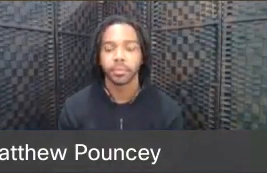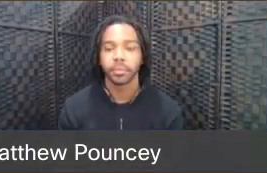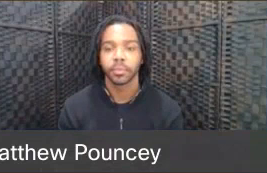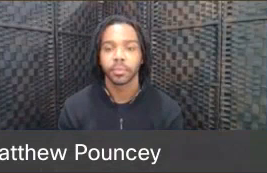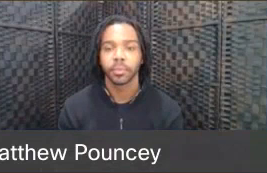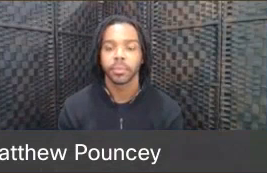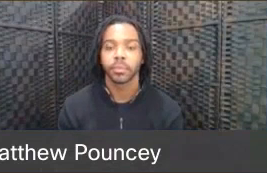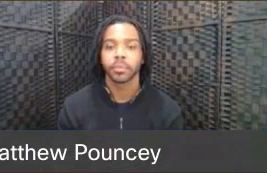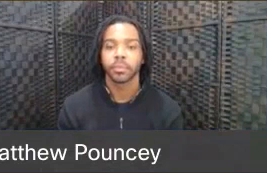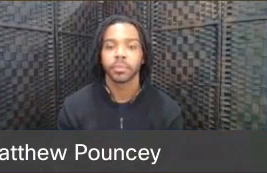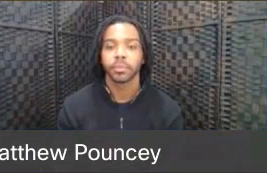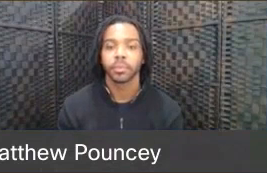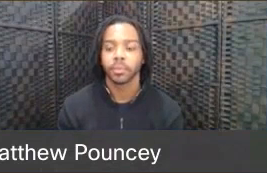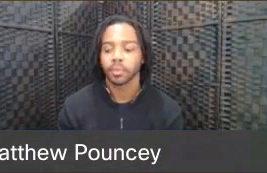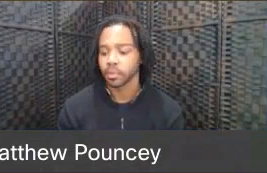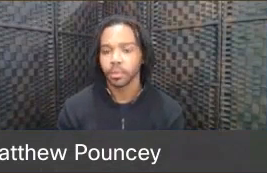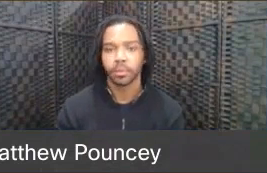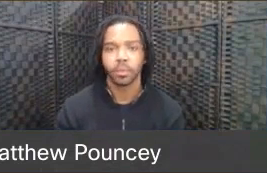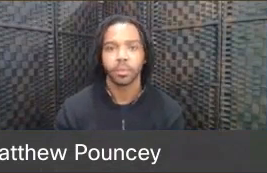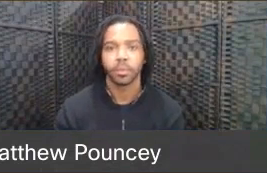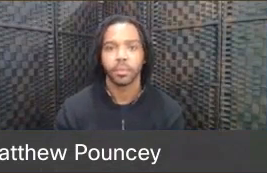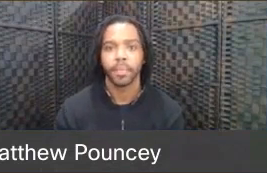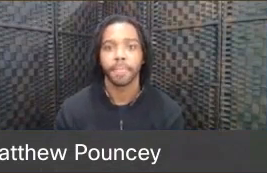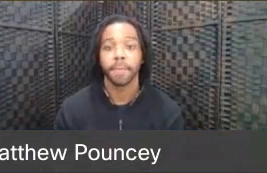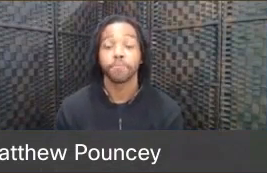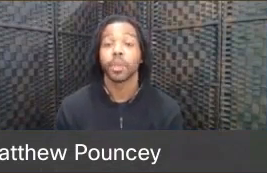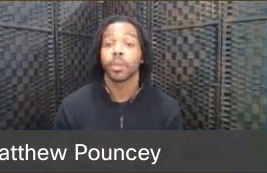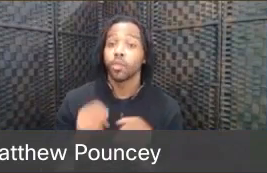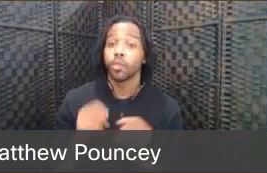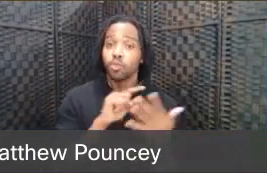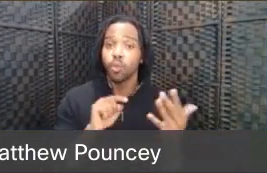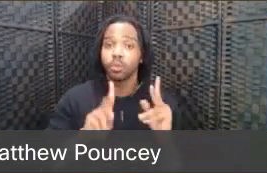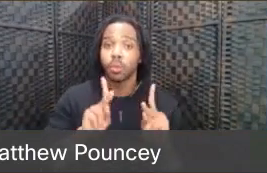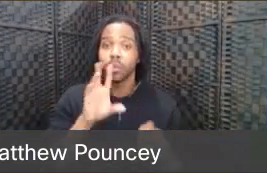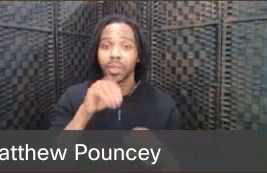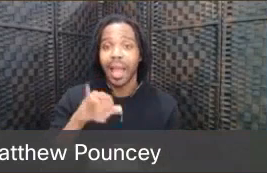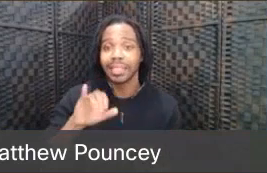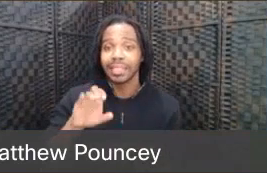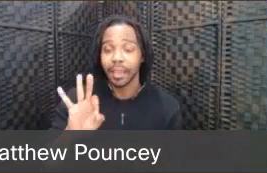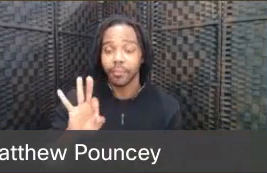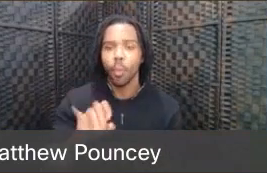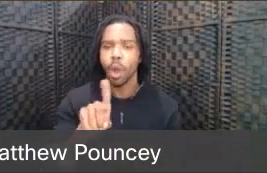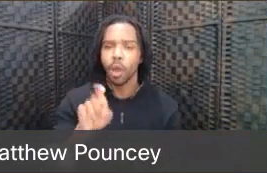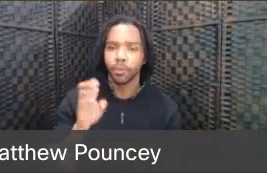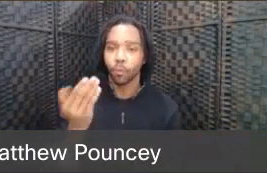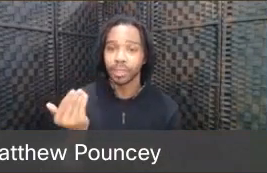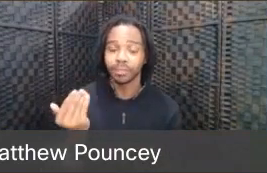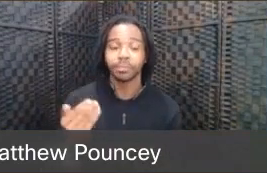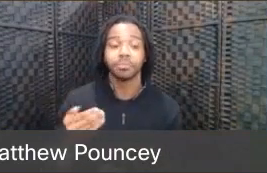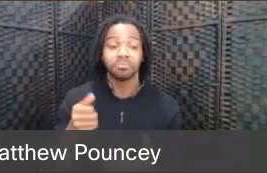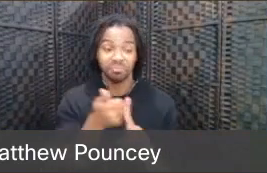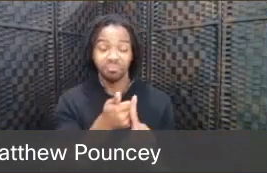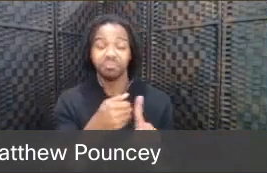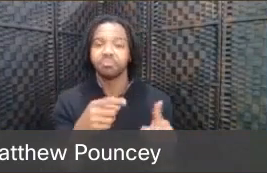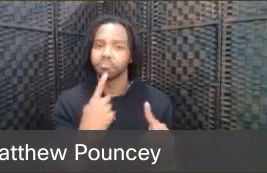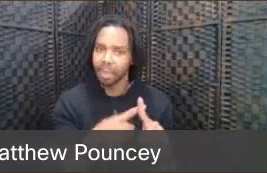So the people in ICFs, the 114 who have tested positive for COVID,